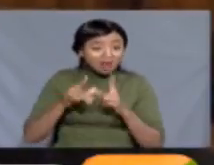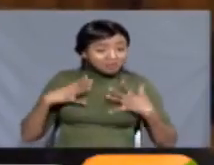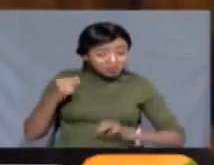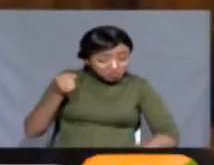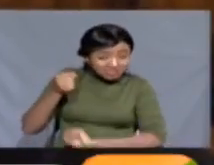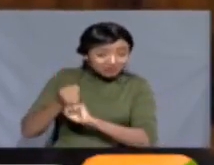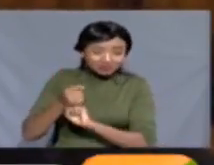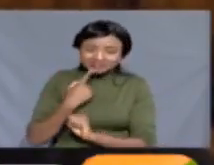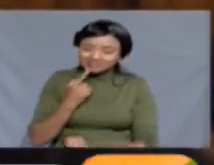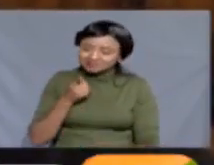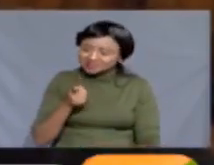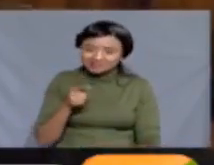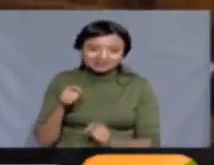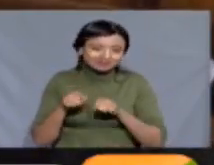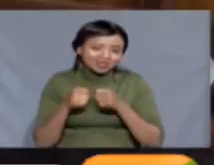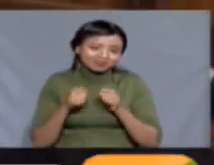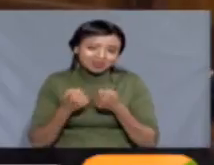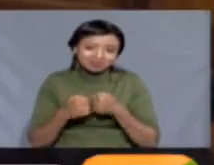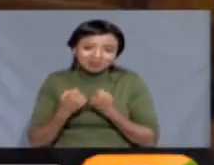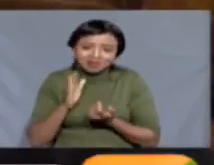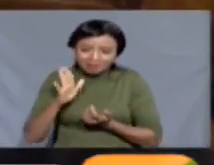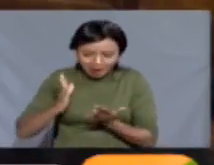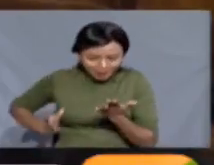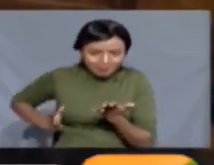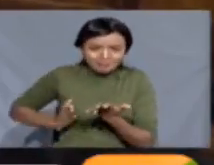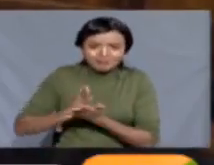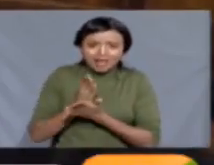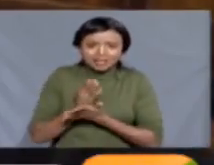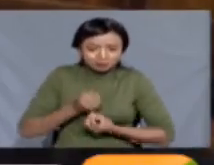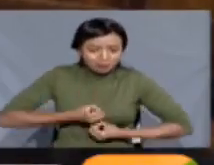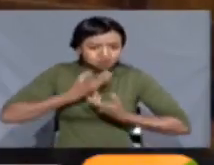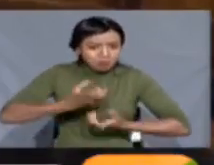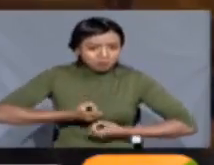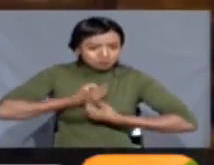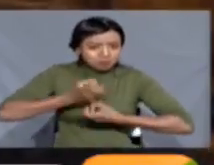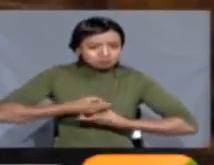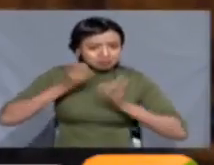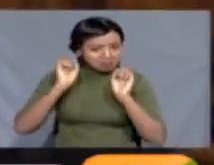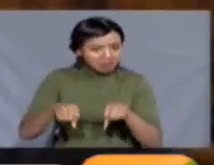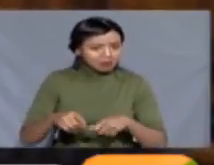supporters terming it outrageous and a violation of her freedom of expression.